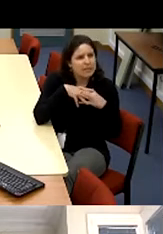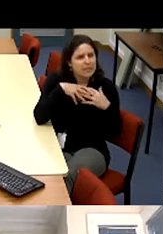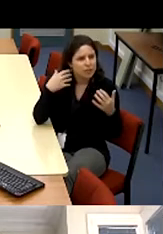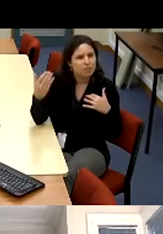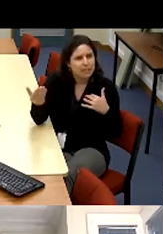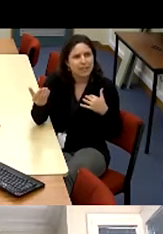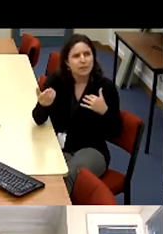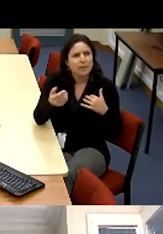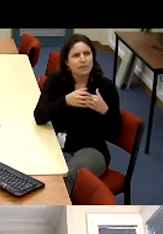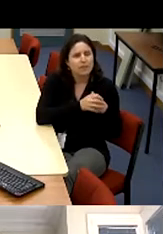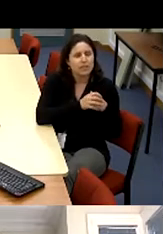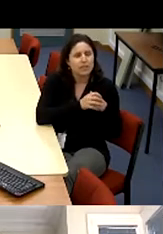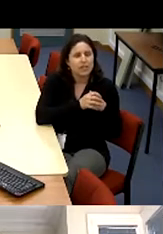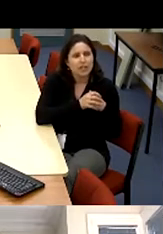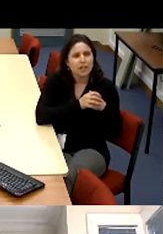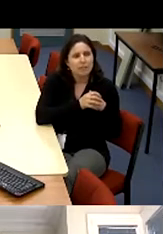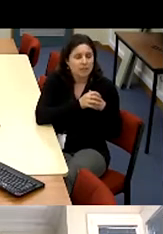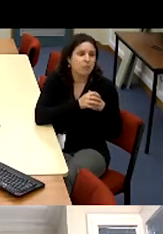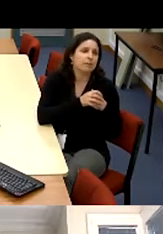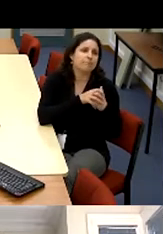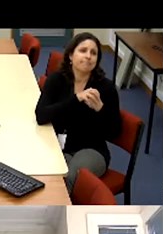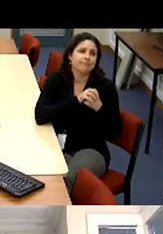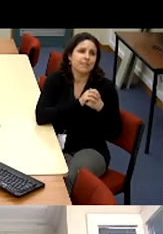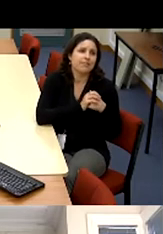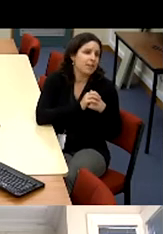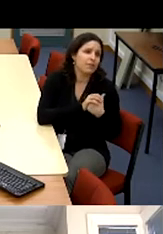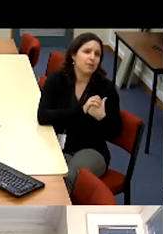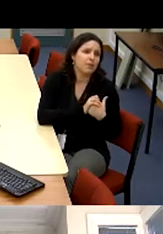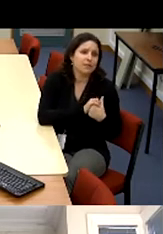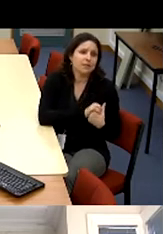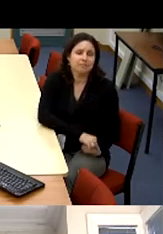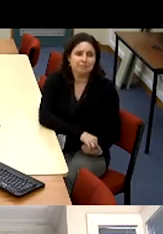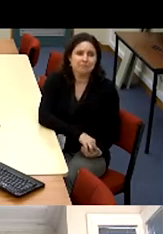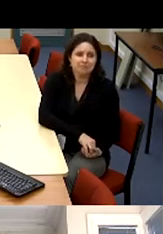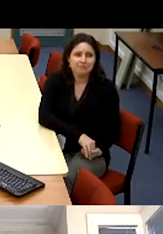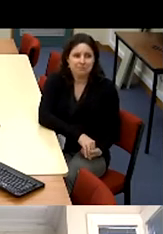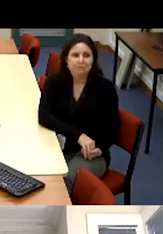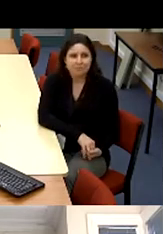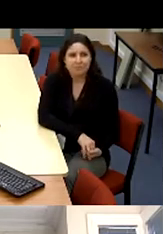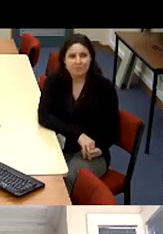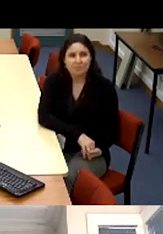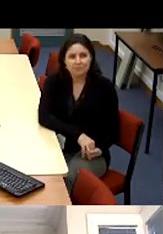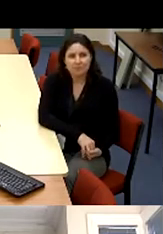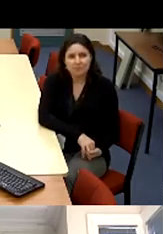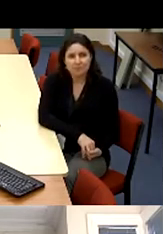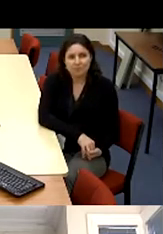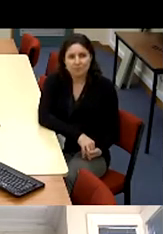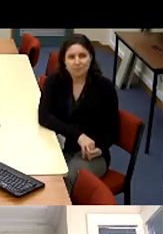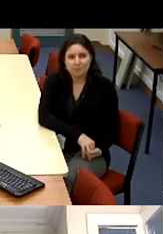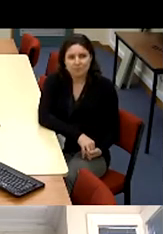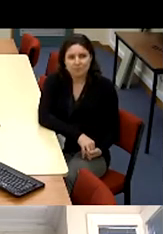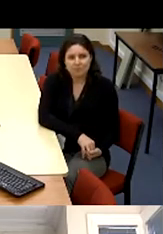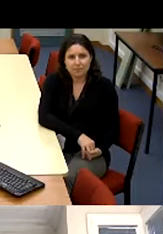with well-intentioned meaning as well, which is a problem. So, yeah, thank you for your comments. You're welcome.